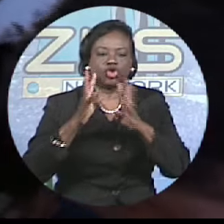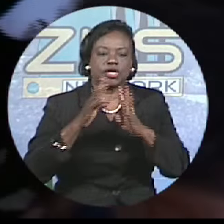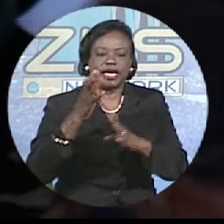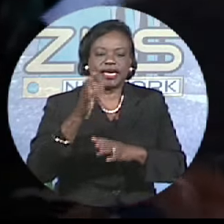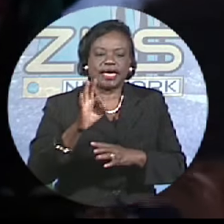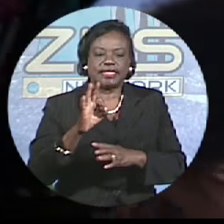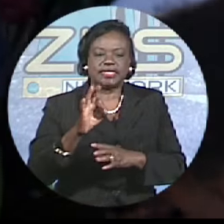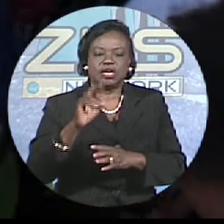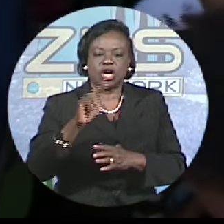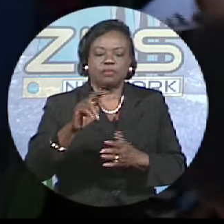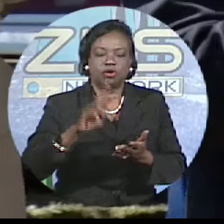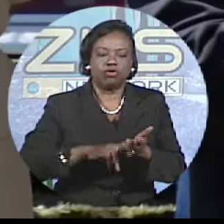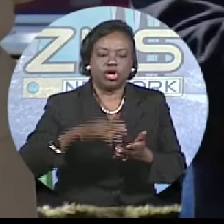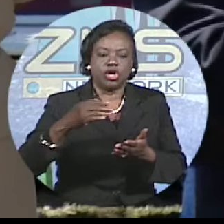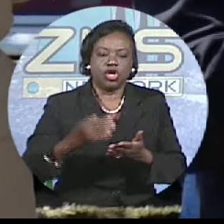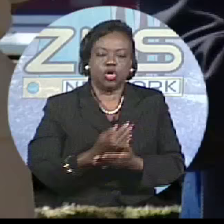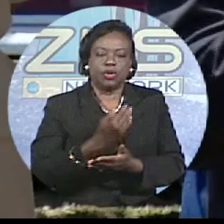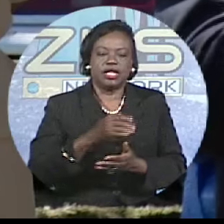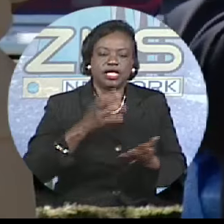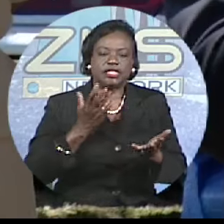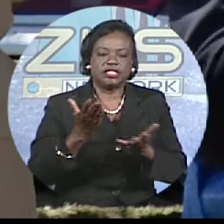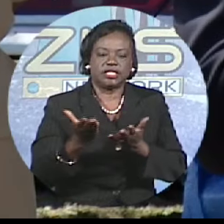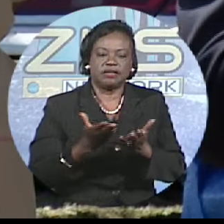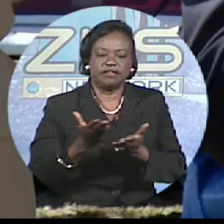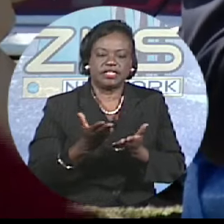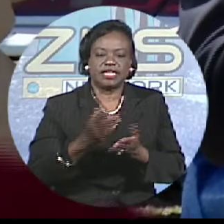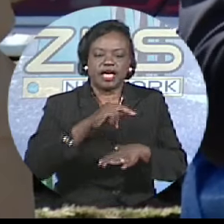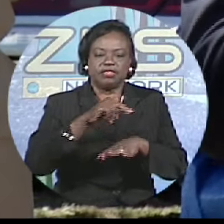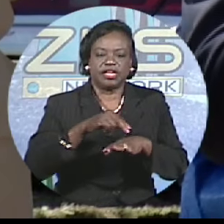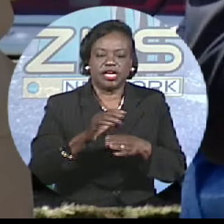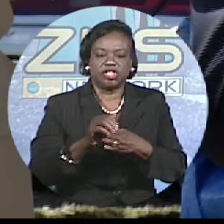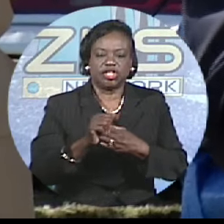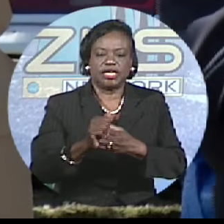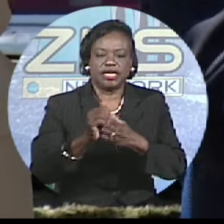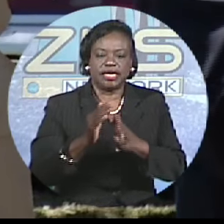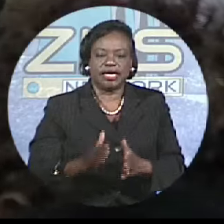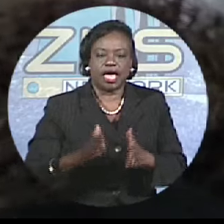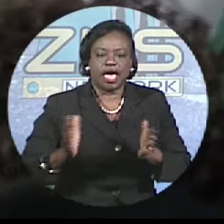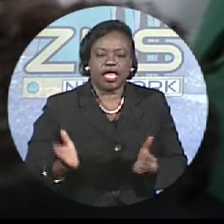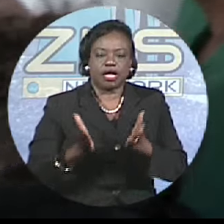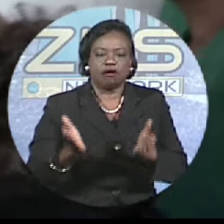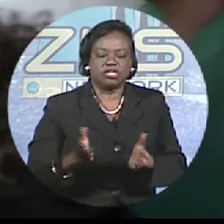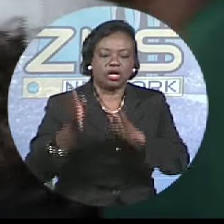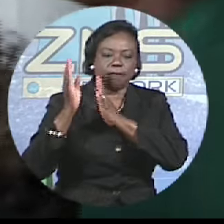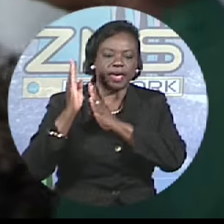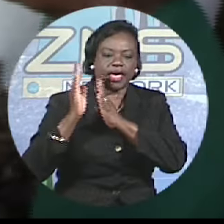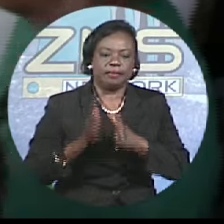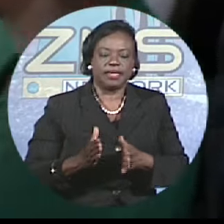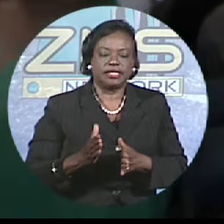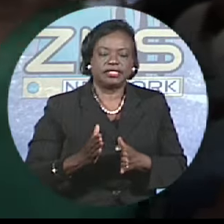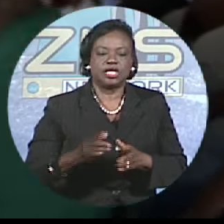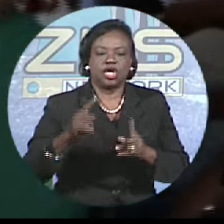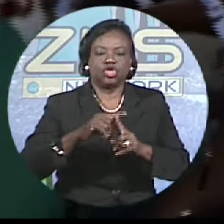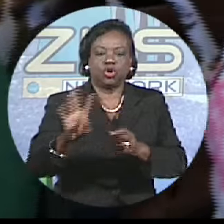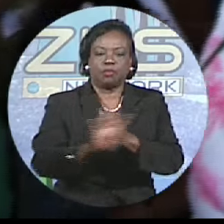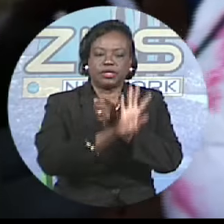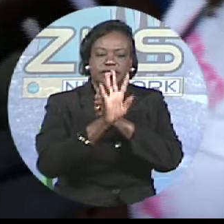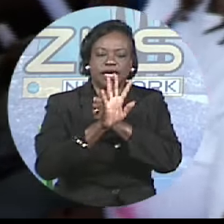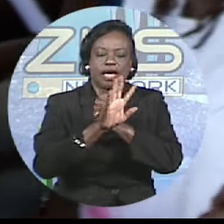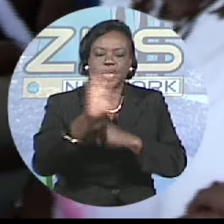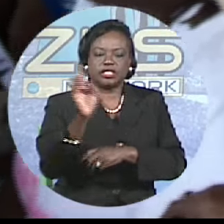Renewal Uplifting Service, the nation's leader used the opportunity to once again encourage the Bahamians during these campaign times protect our